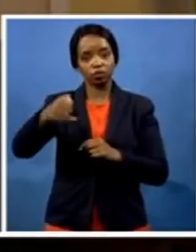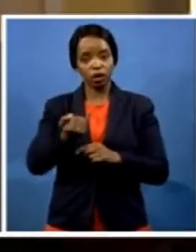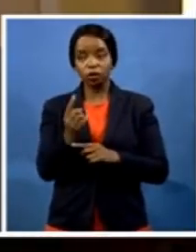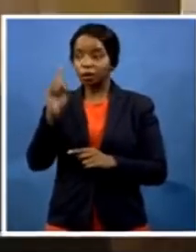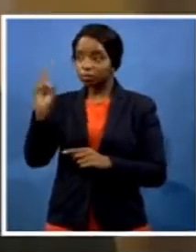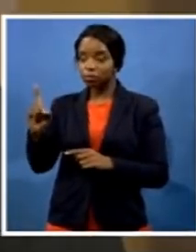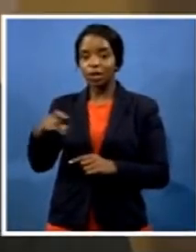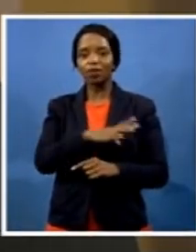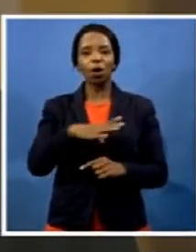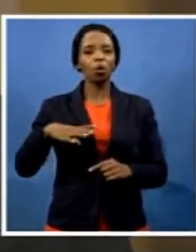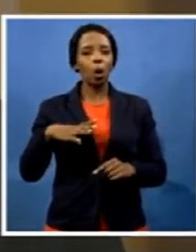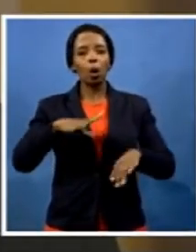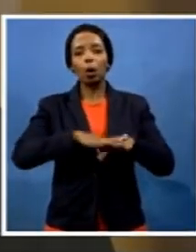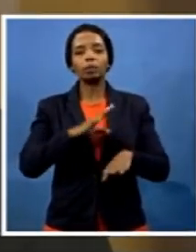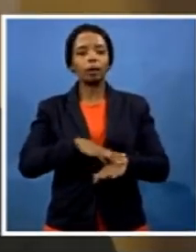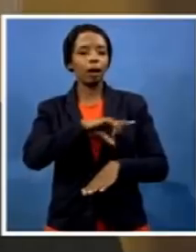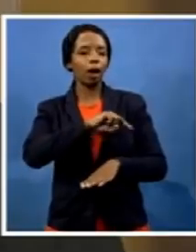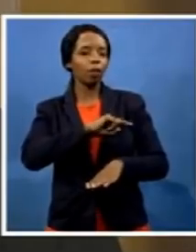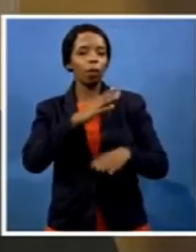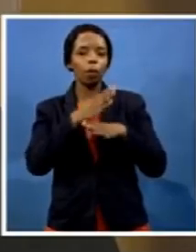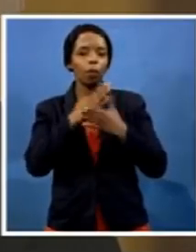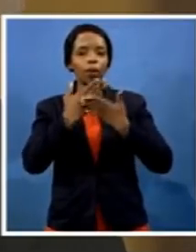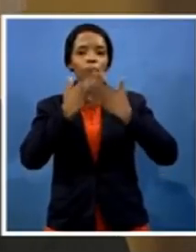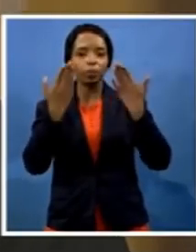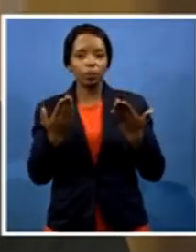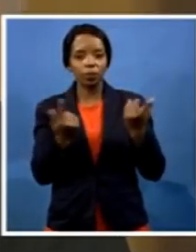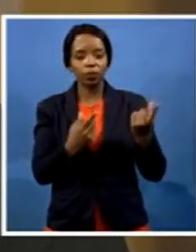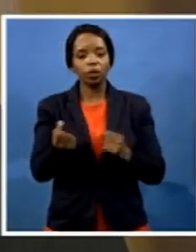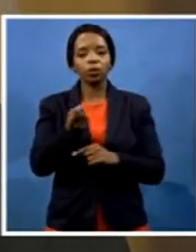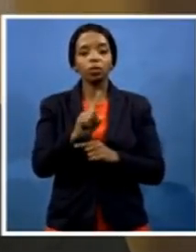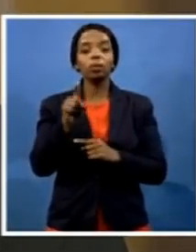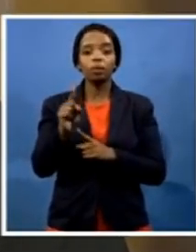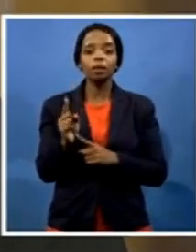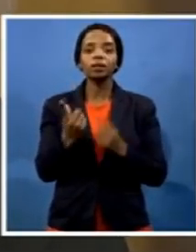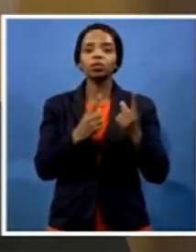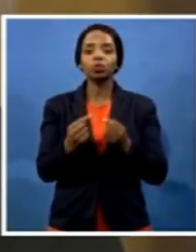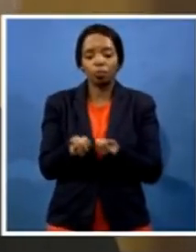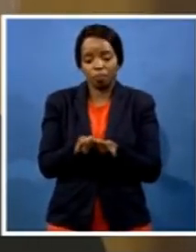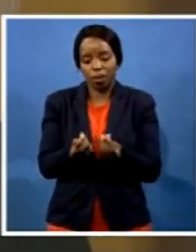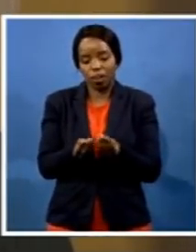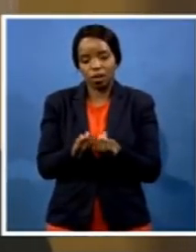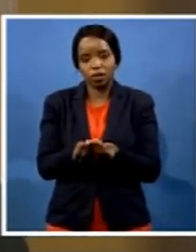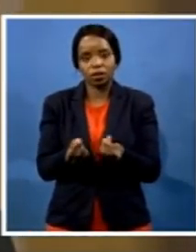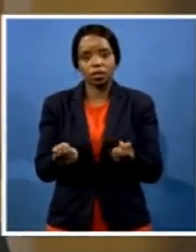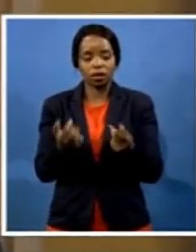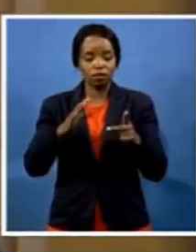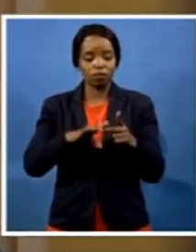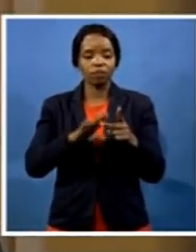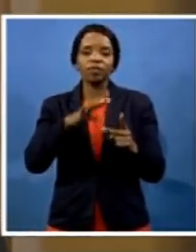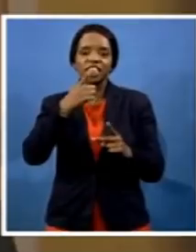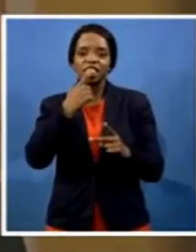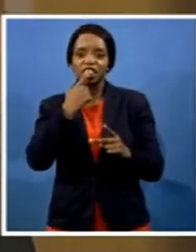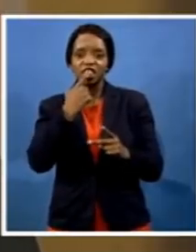unemployed, he lived through recycling of plastic material and iron material. But now, of course, under the lockdown, he's unable to do